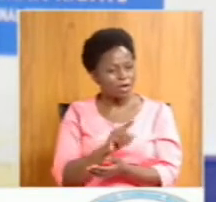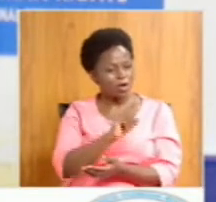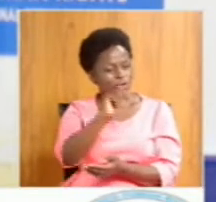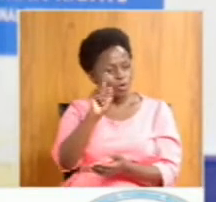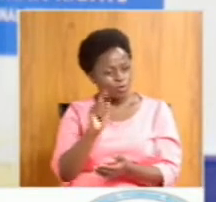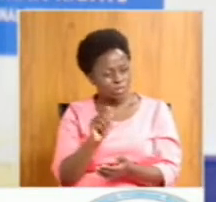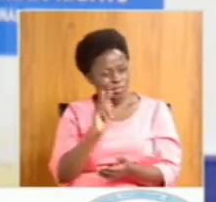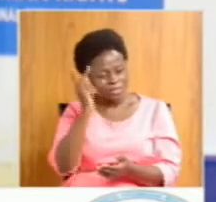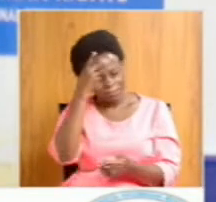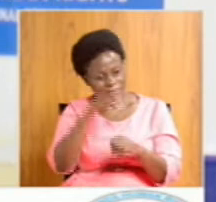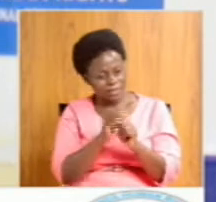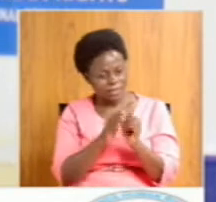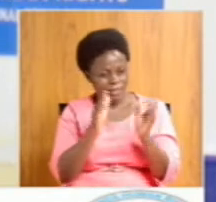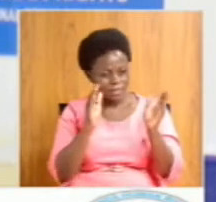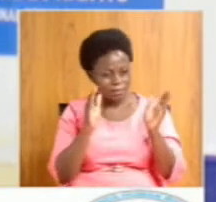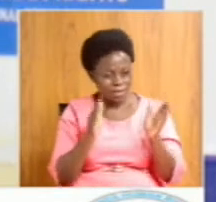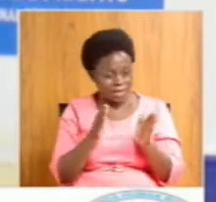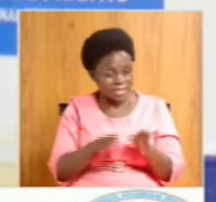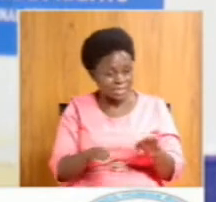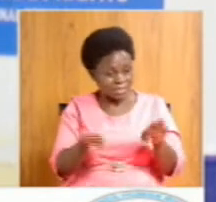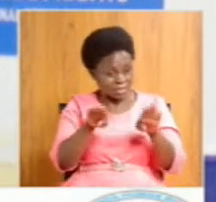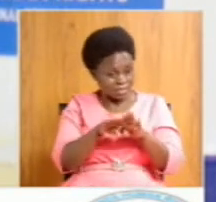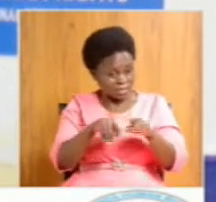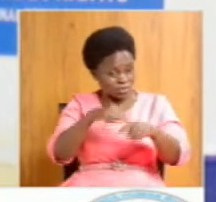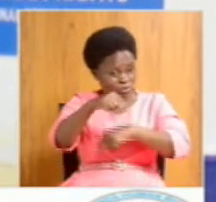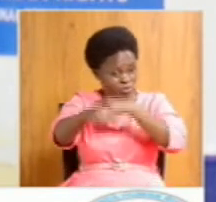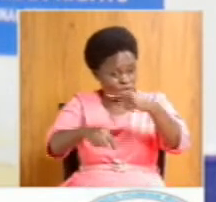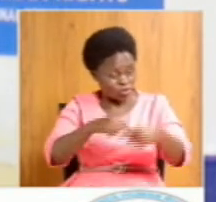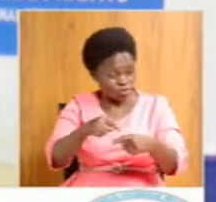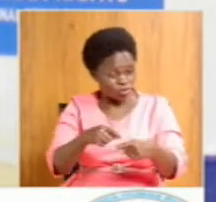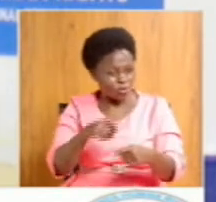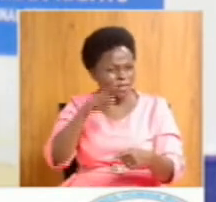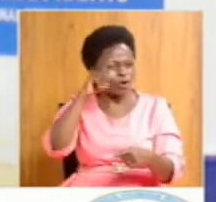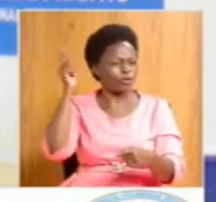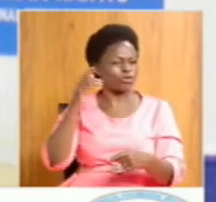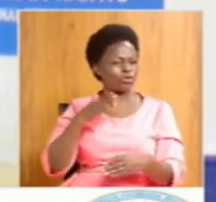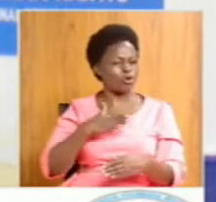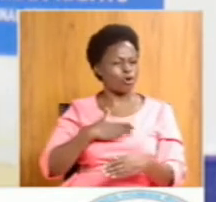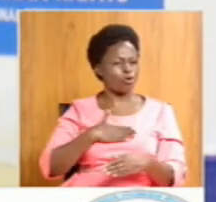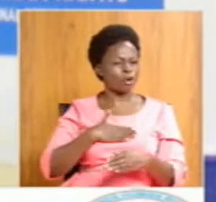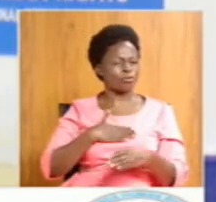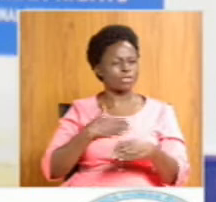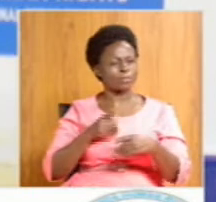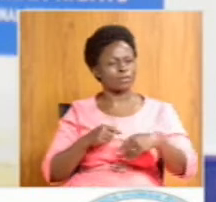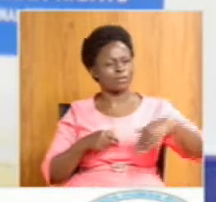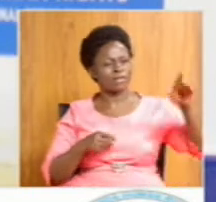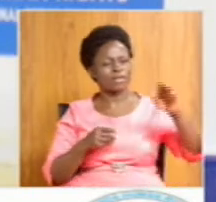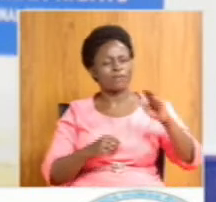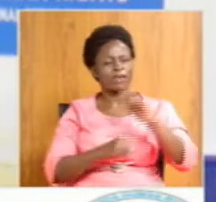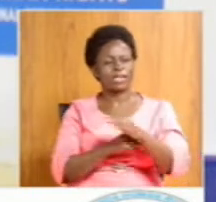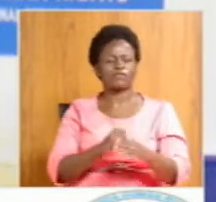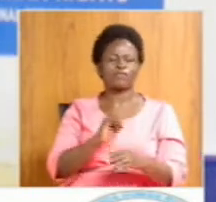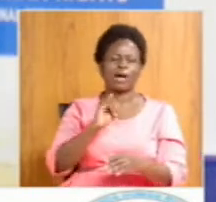and the policymakers is the concession still standing, where the original owner, who was a foreigner, financed by IFC